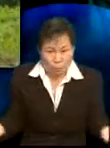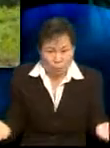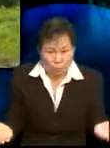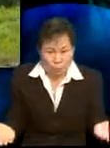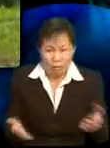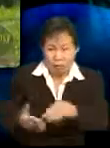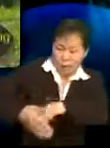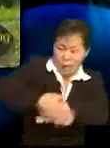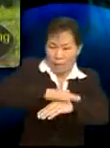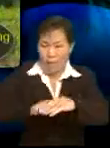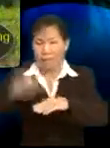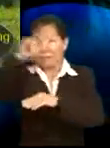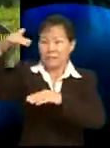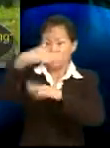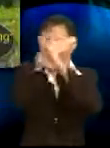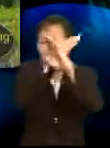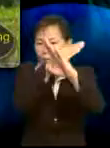Well, I'm applying sunblock.